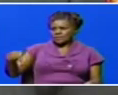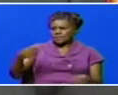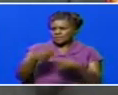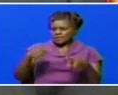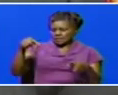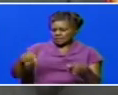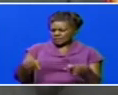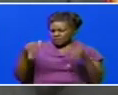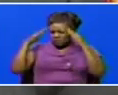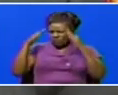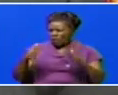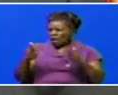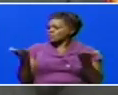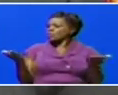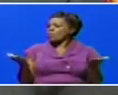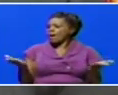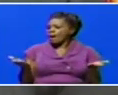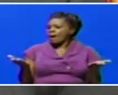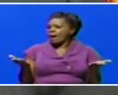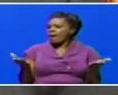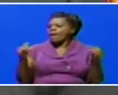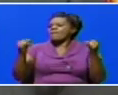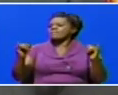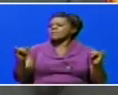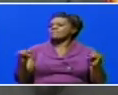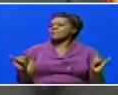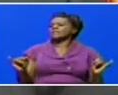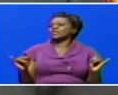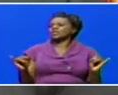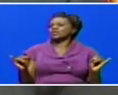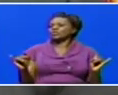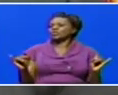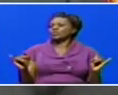year mainly will be implementation of what we launched last year.